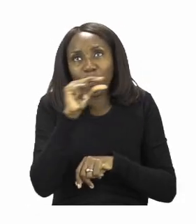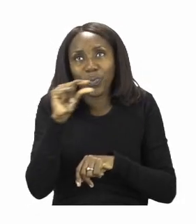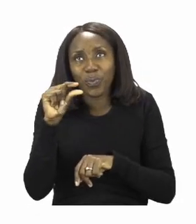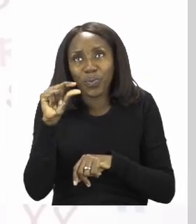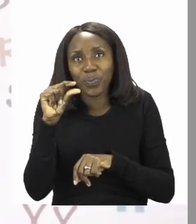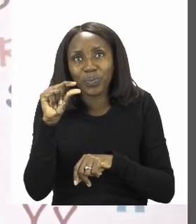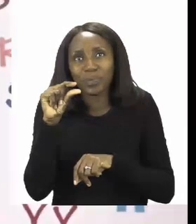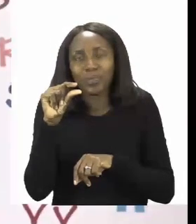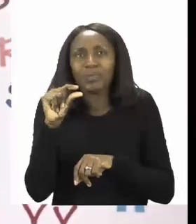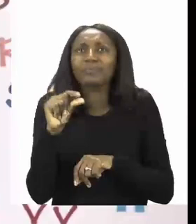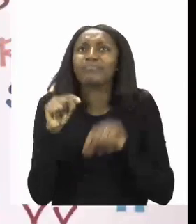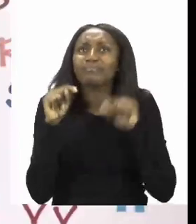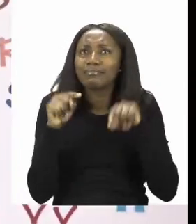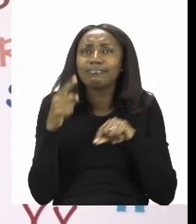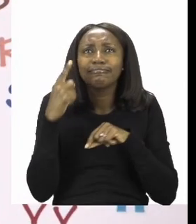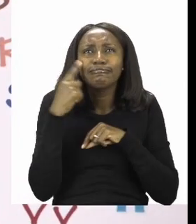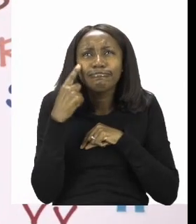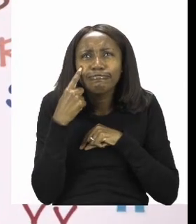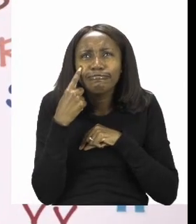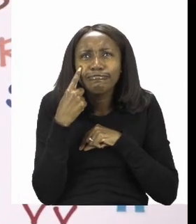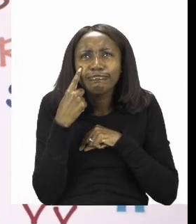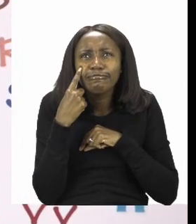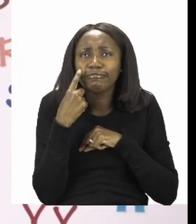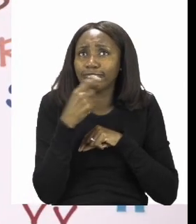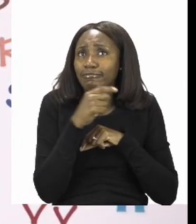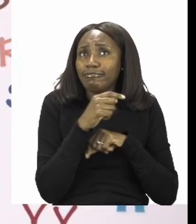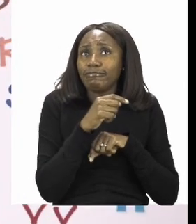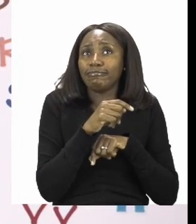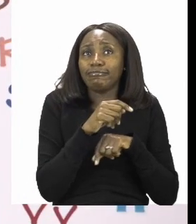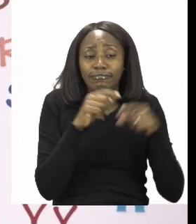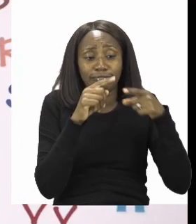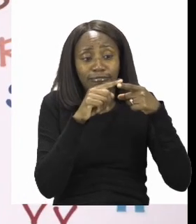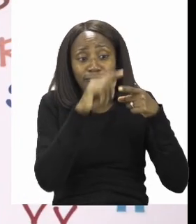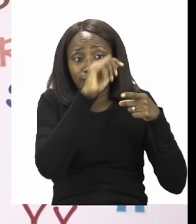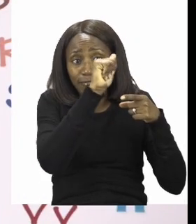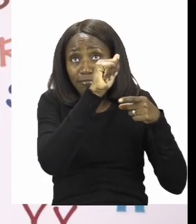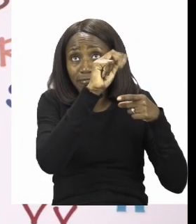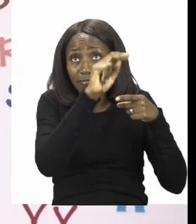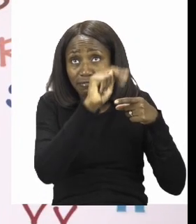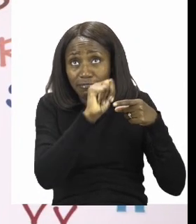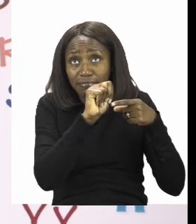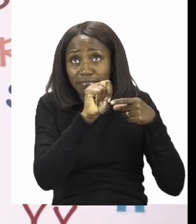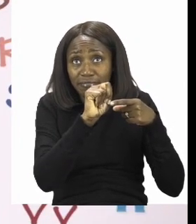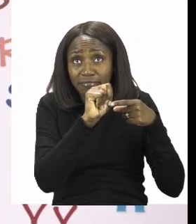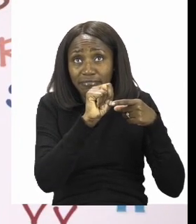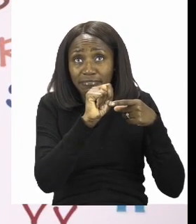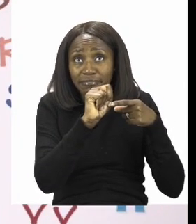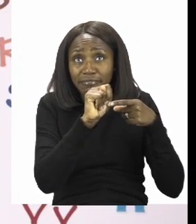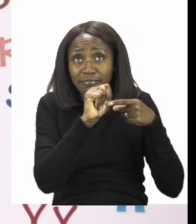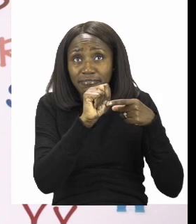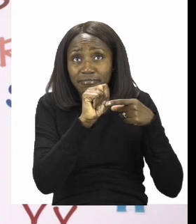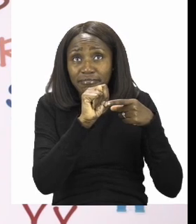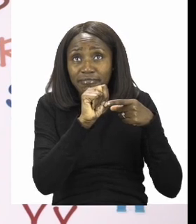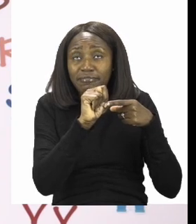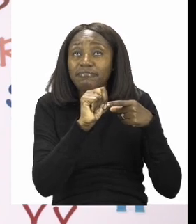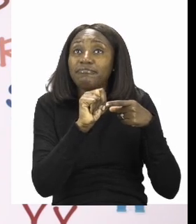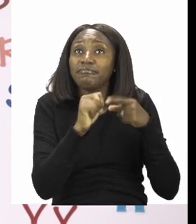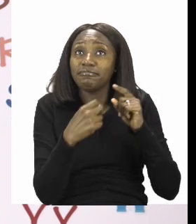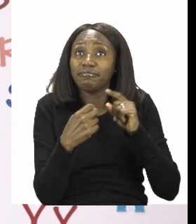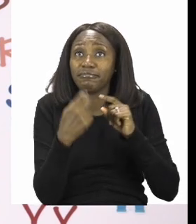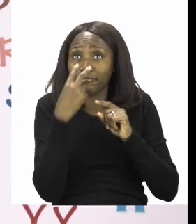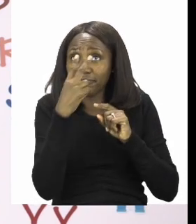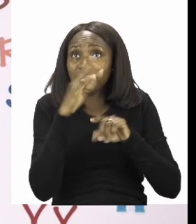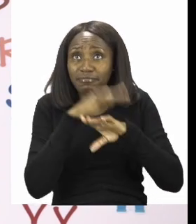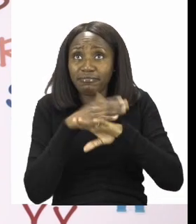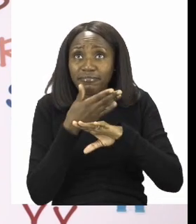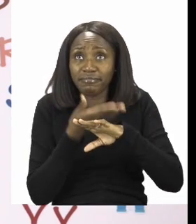going to look for the word an. Now I have a small part of your word search.